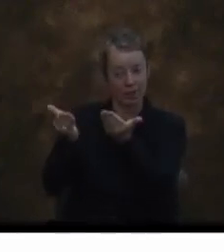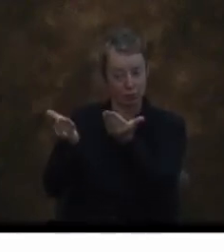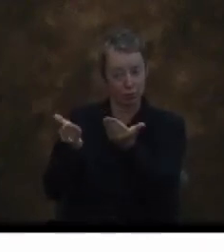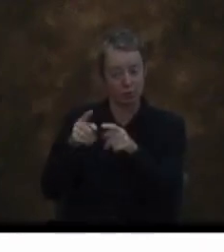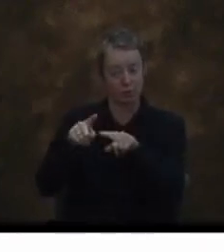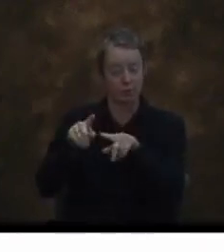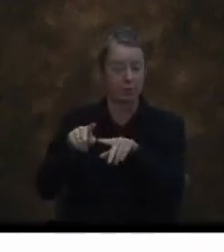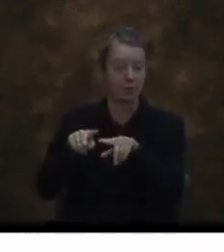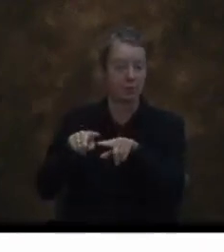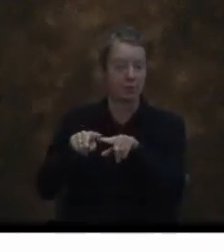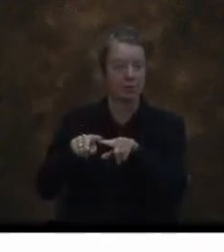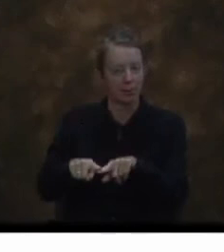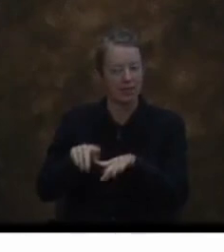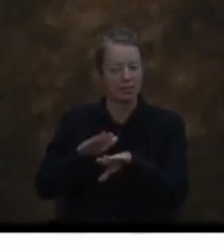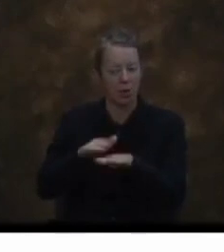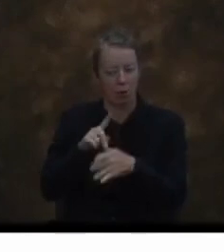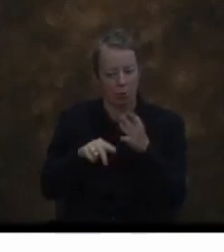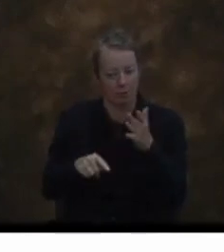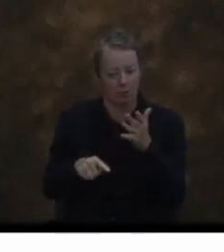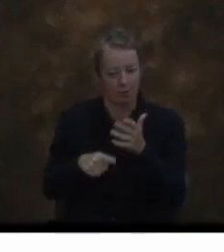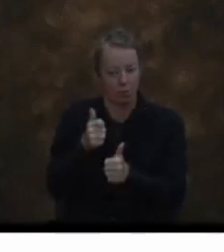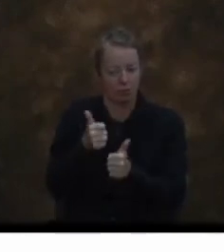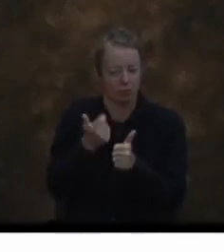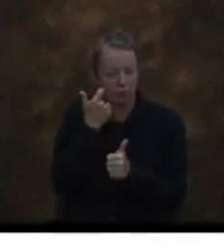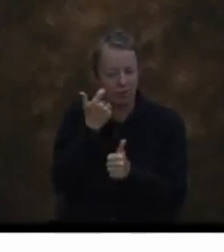vaccine updates, and